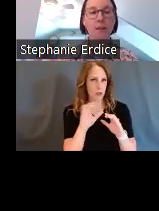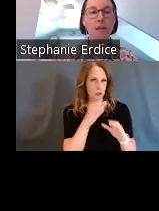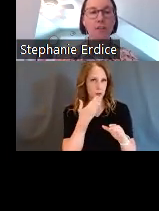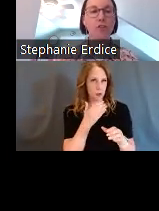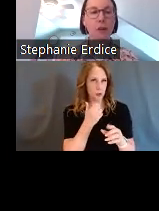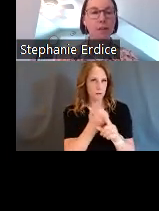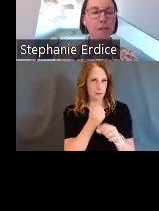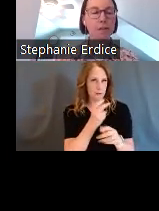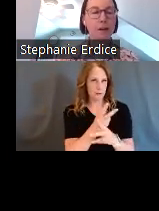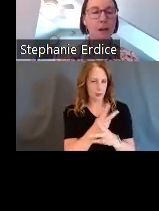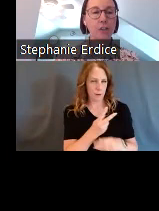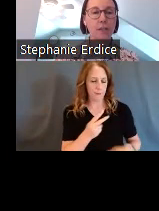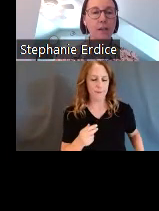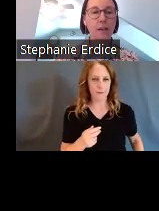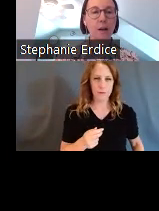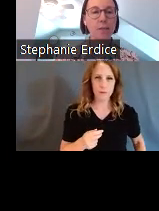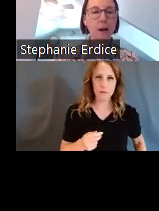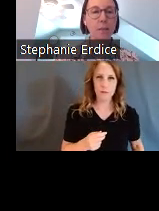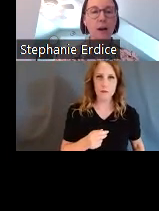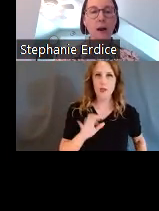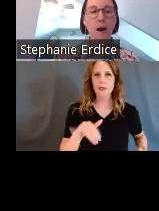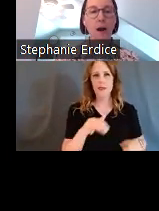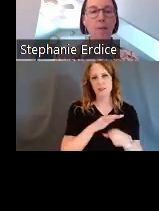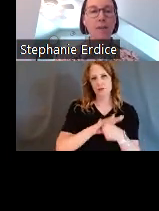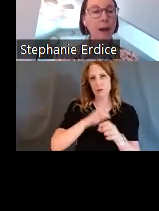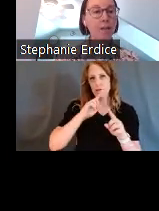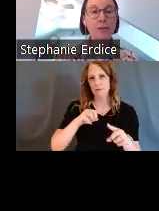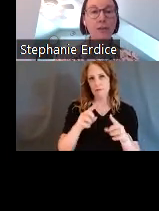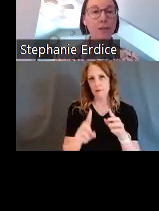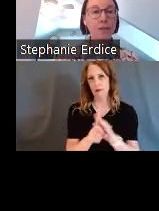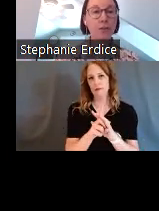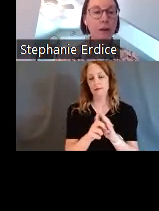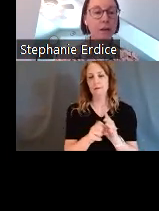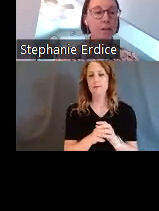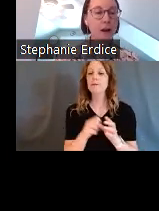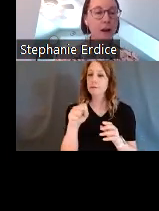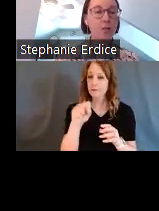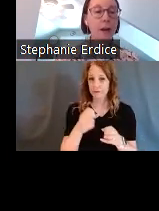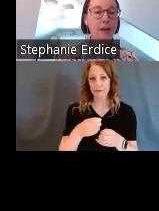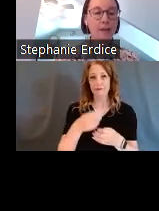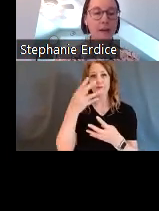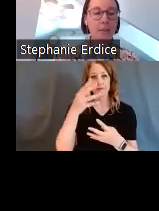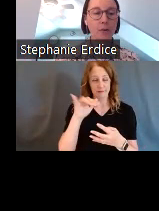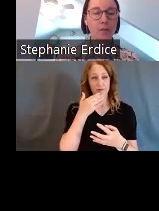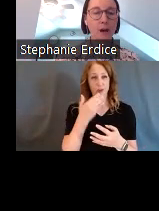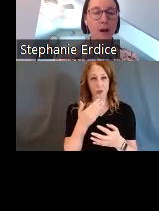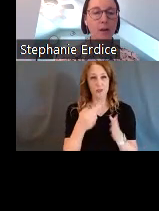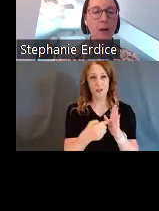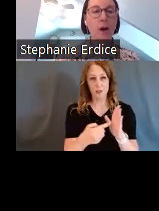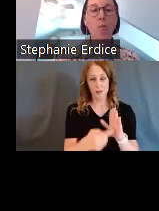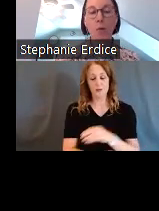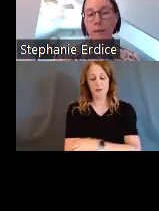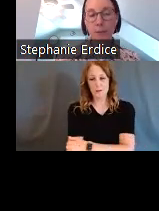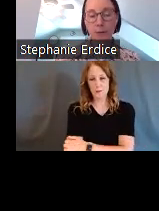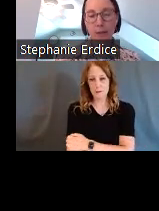self-care. That's a stress thing that comes up. Yeah, these are great examples